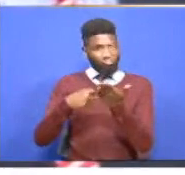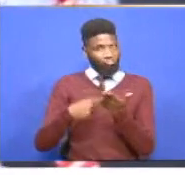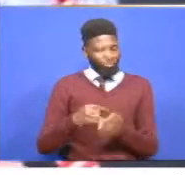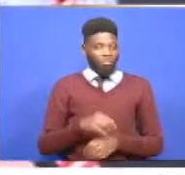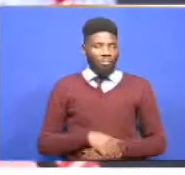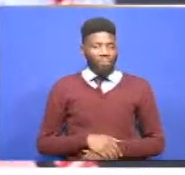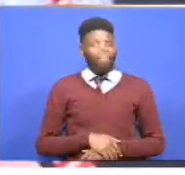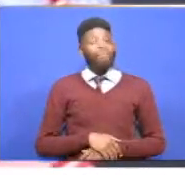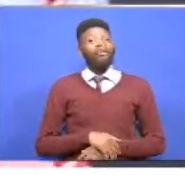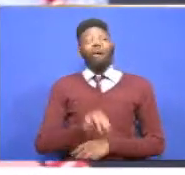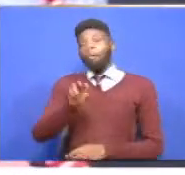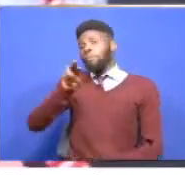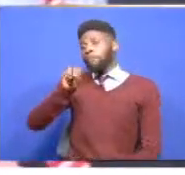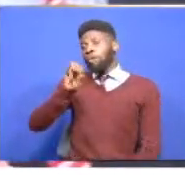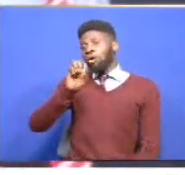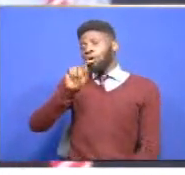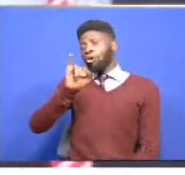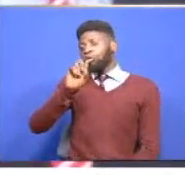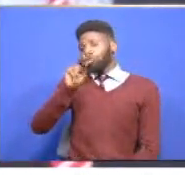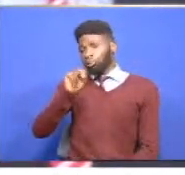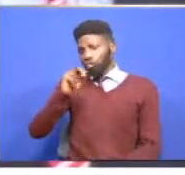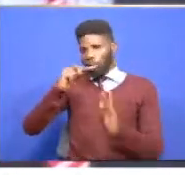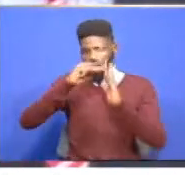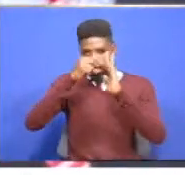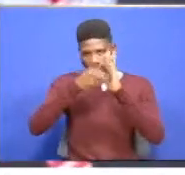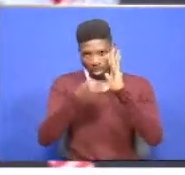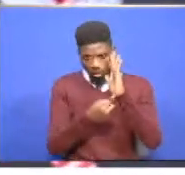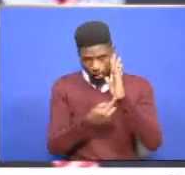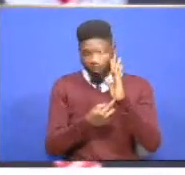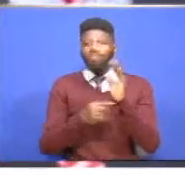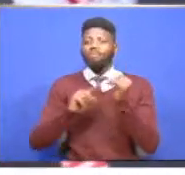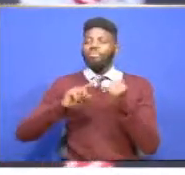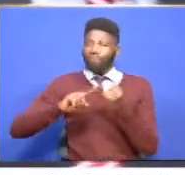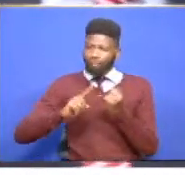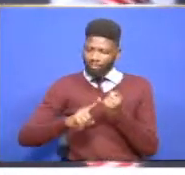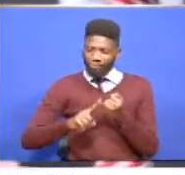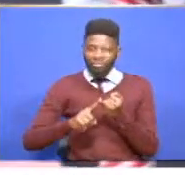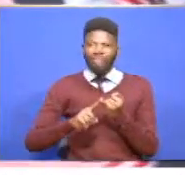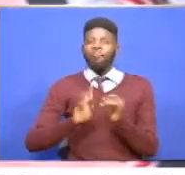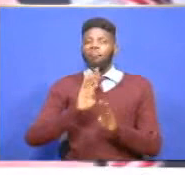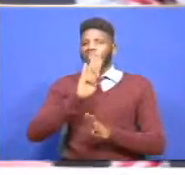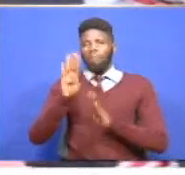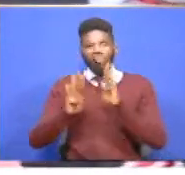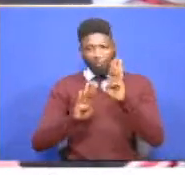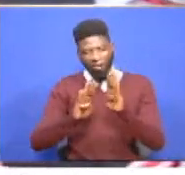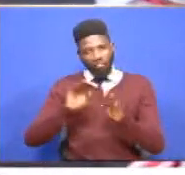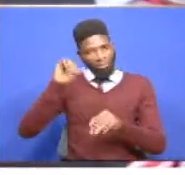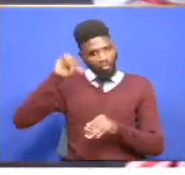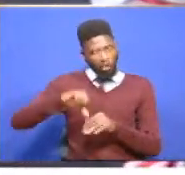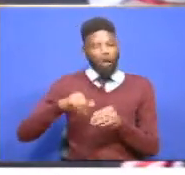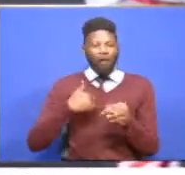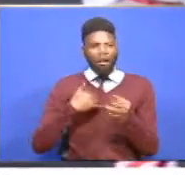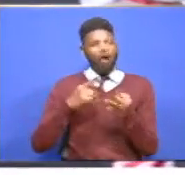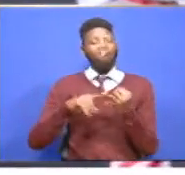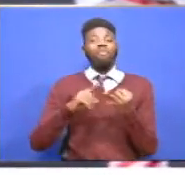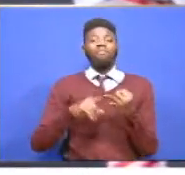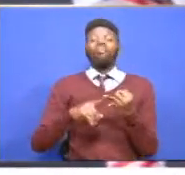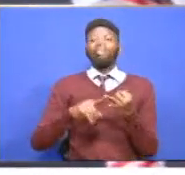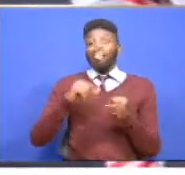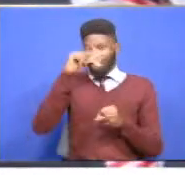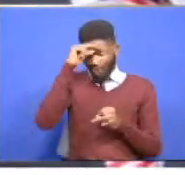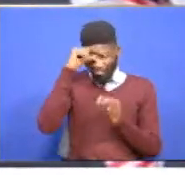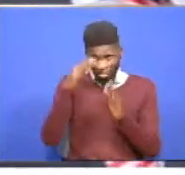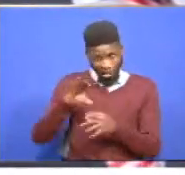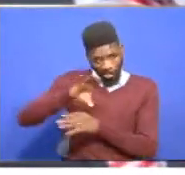particular motion ranges from gross misconduct to the inability of the county governor